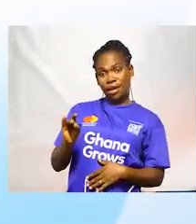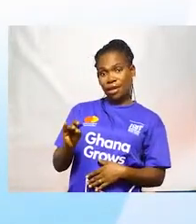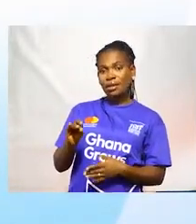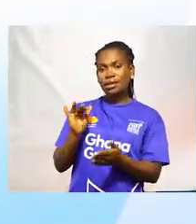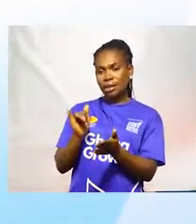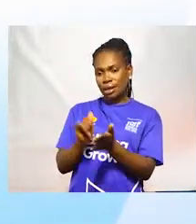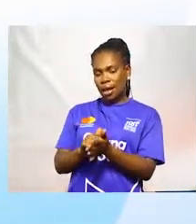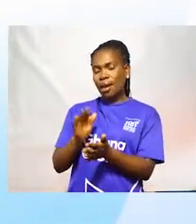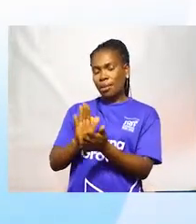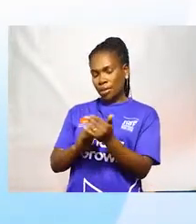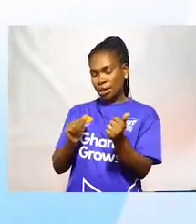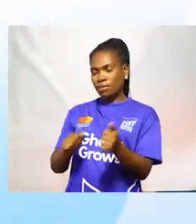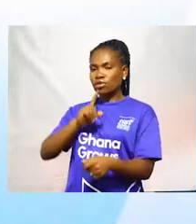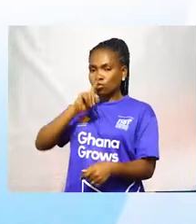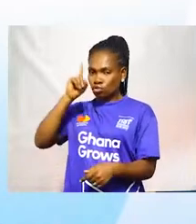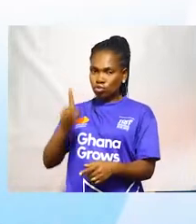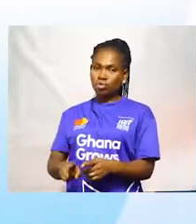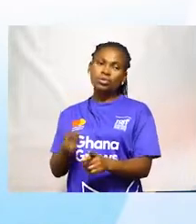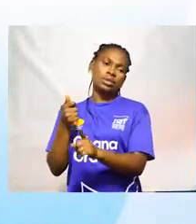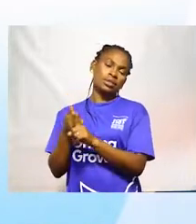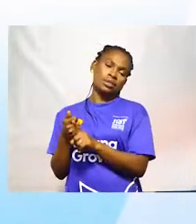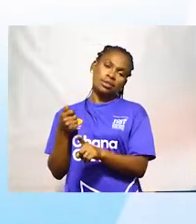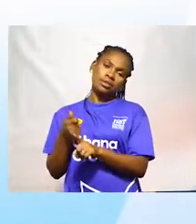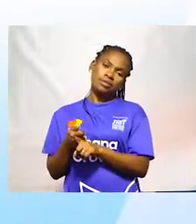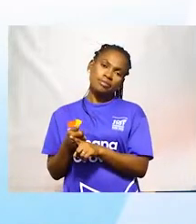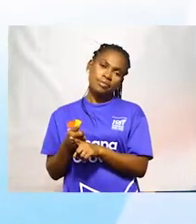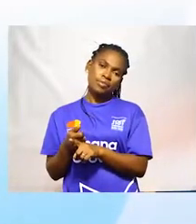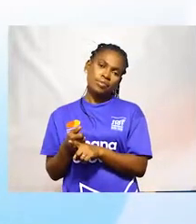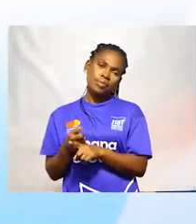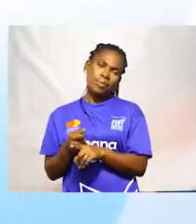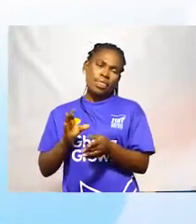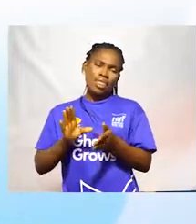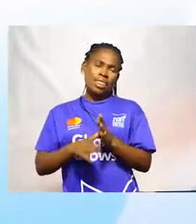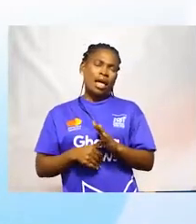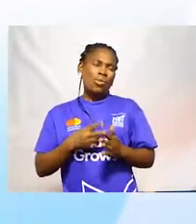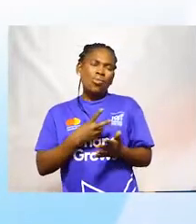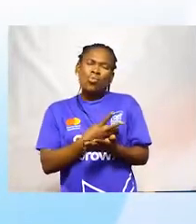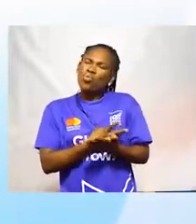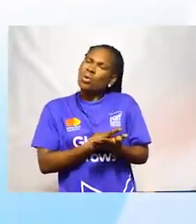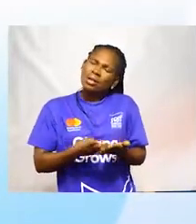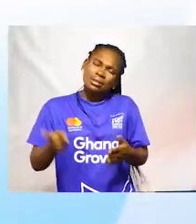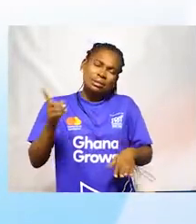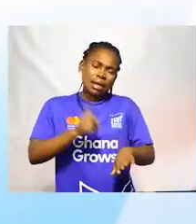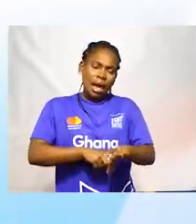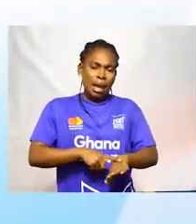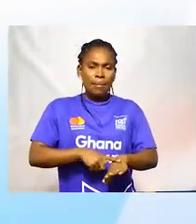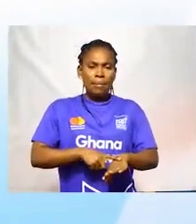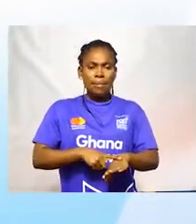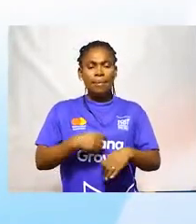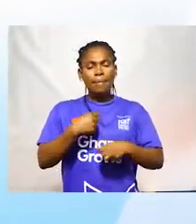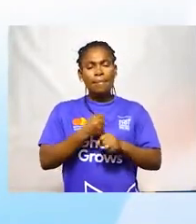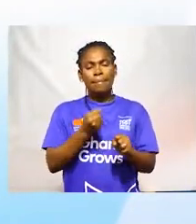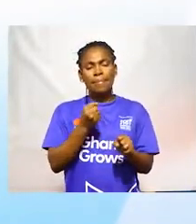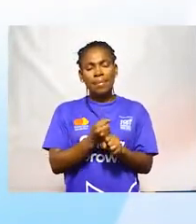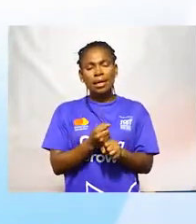be the true self. And the sense of having wasted so much time is very